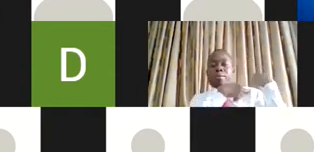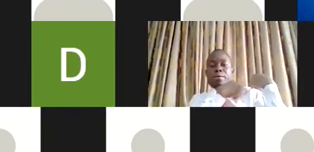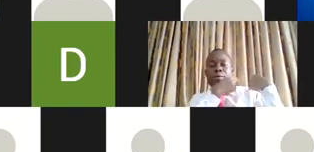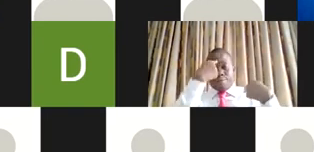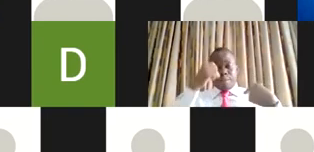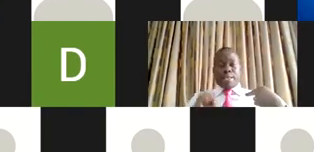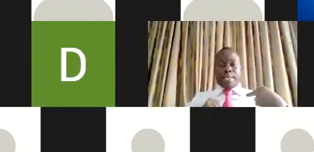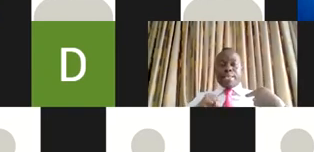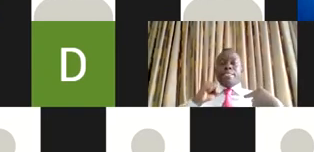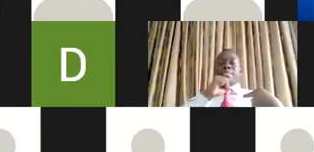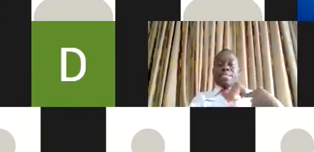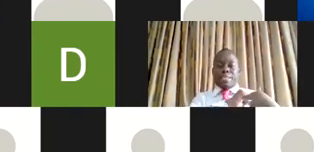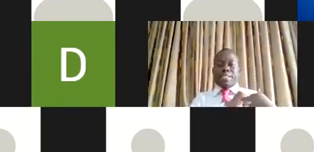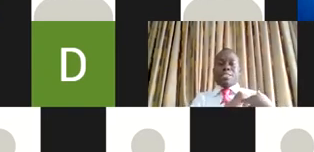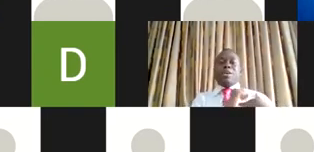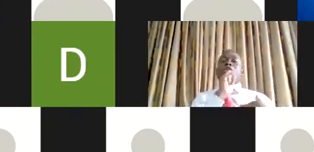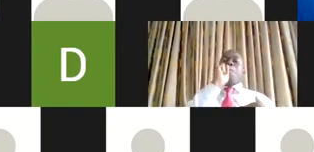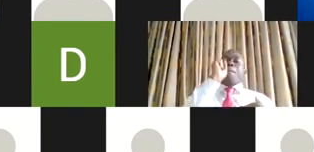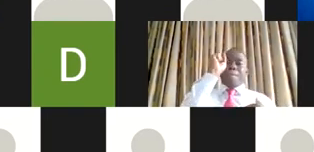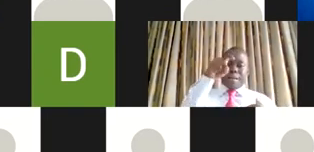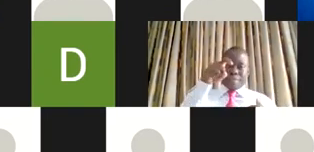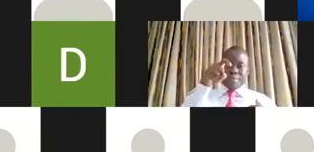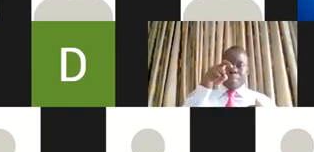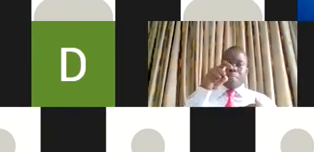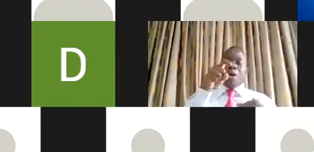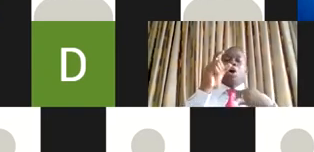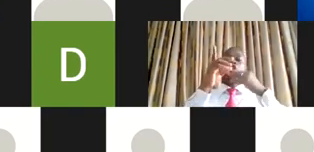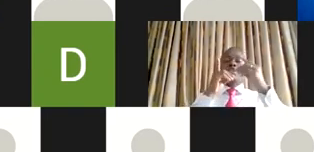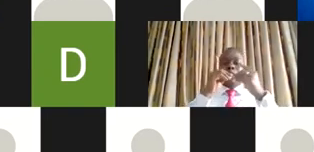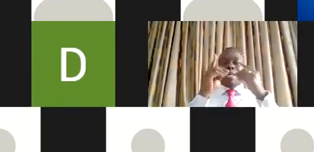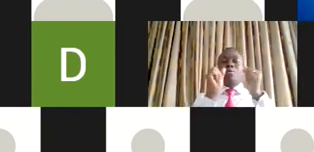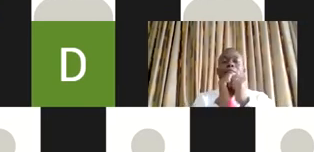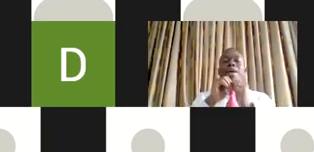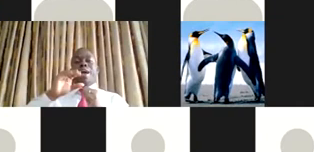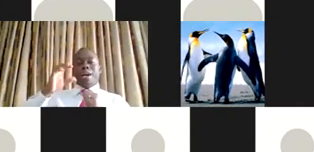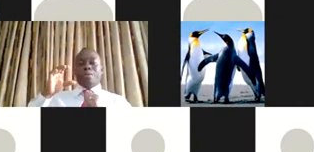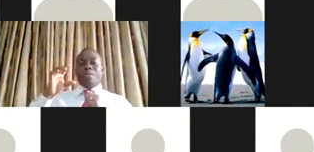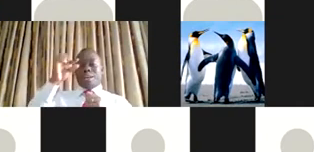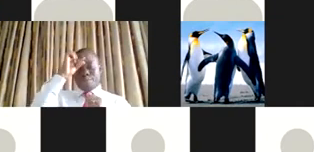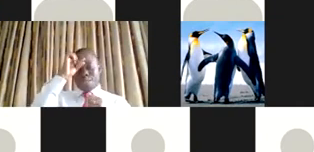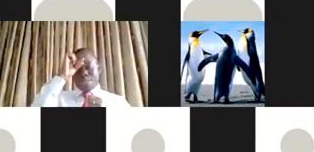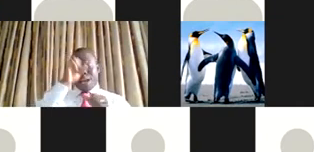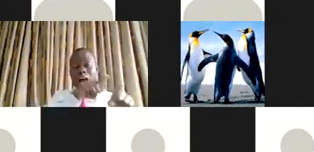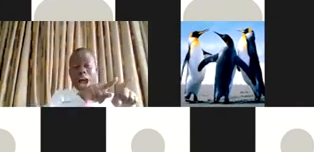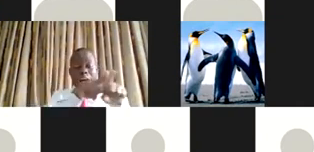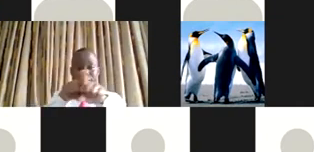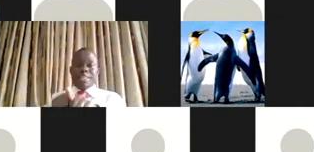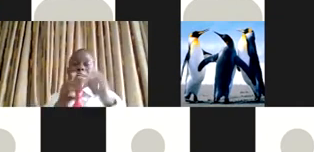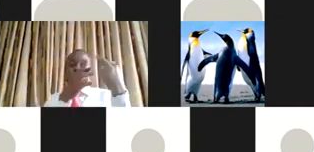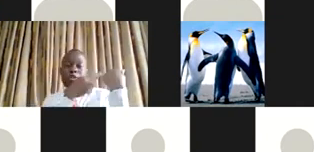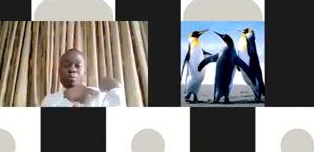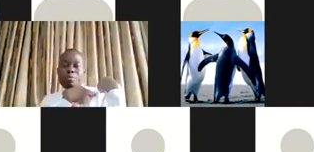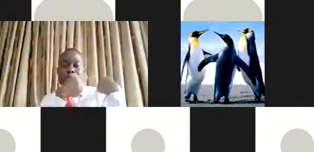include consultation with the county governments, because they represent county governments, as part of their obligation to facilitate